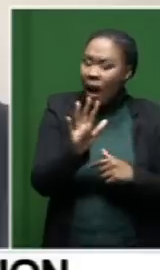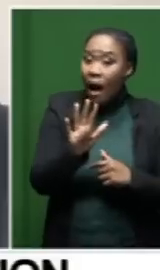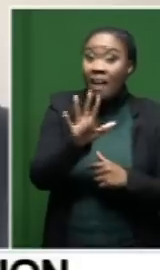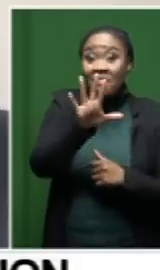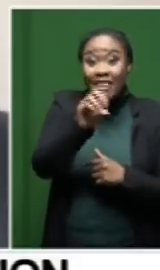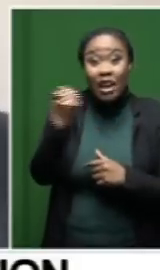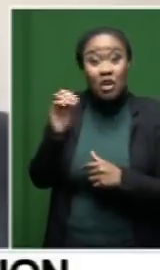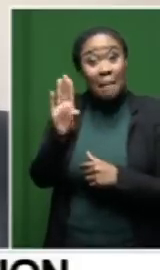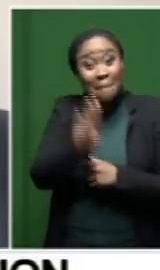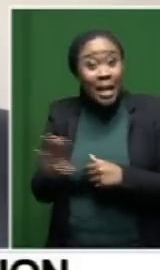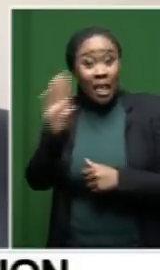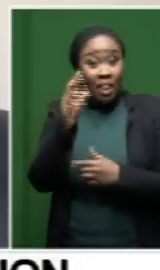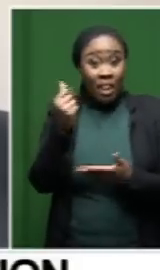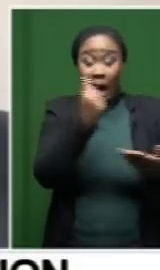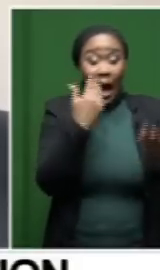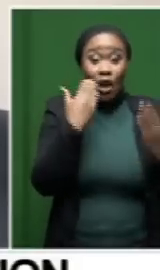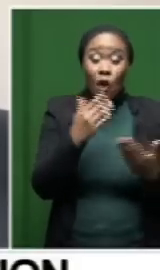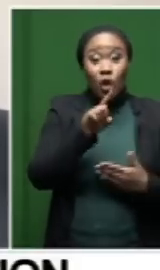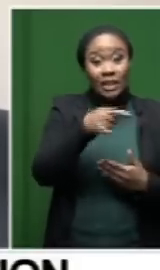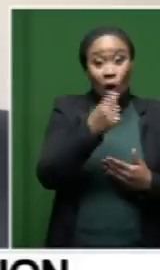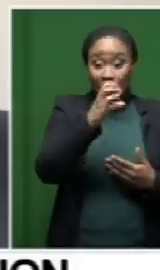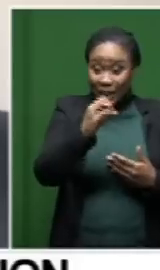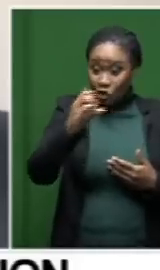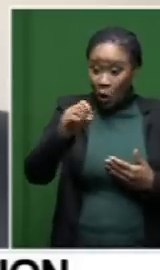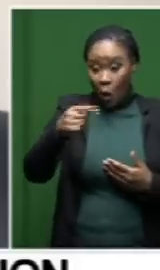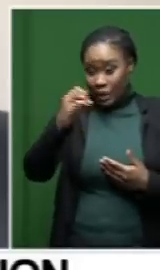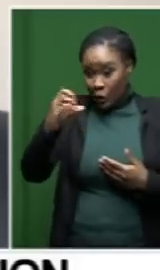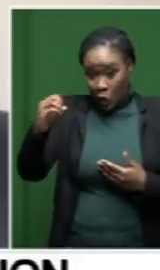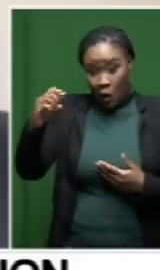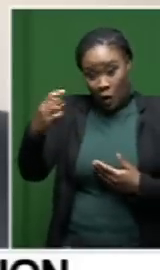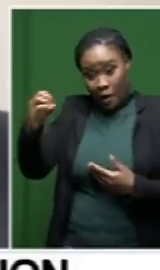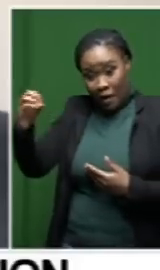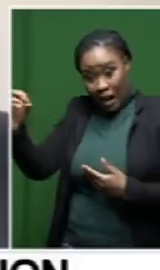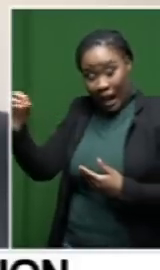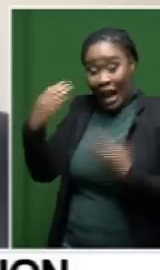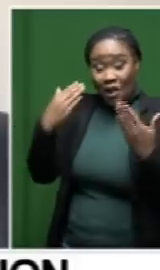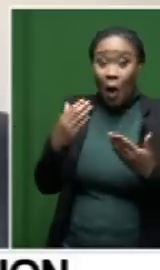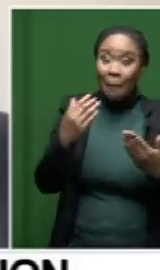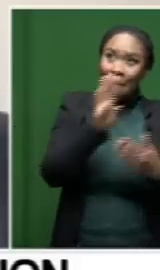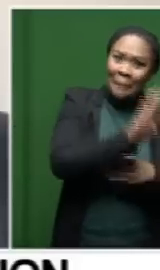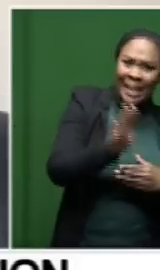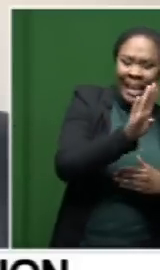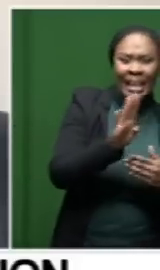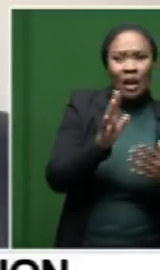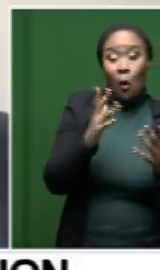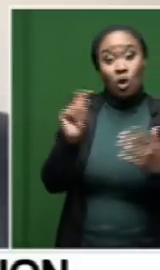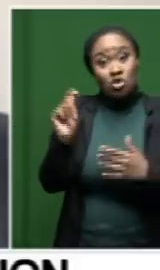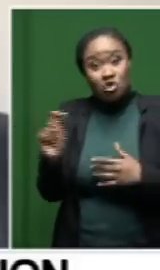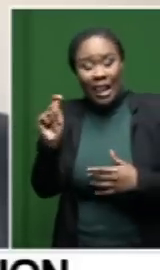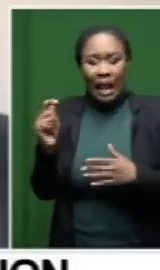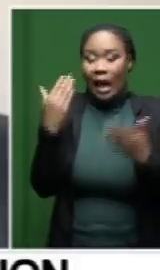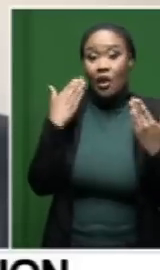500 billion rand. I don't even know how many zeros we're talking about, to a trillion rand. You have a Gupta family that may have benefited up